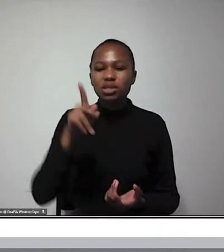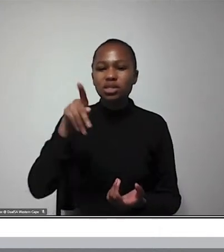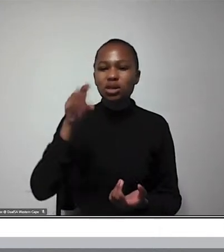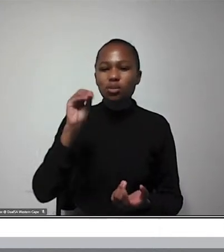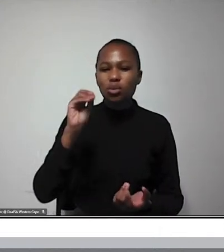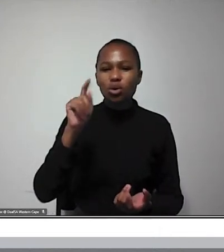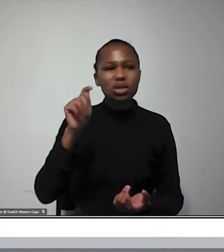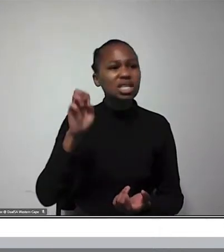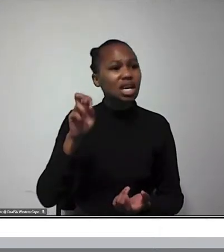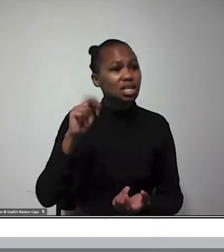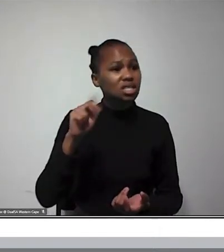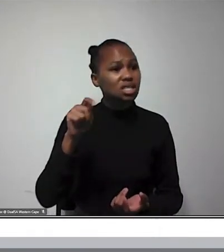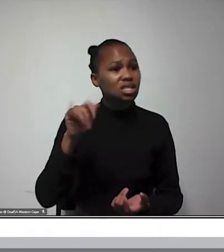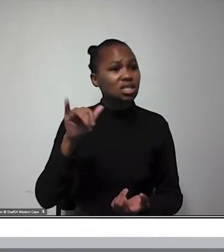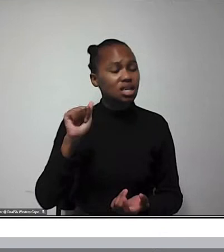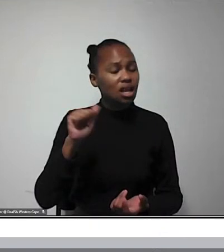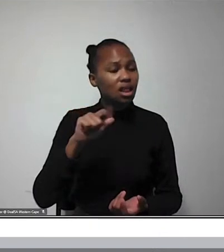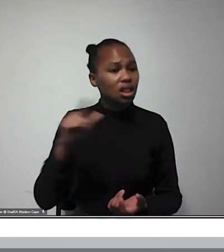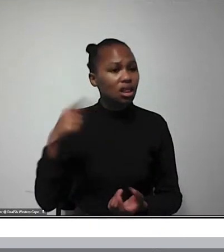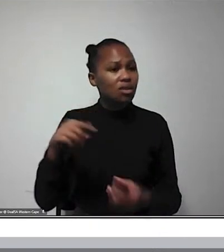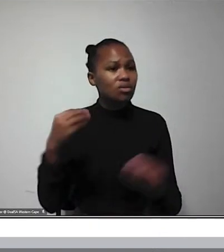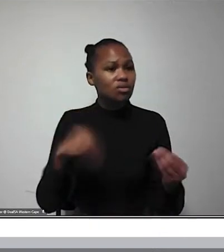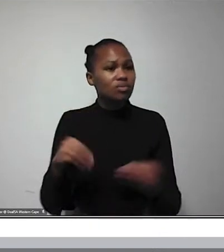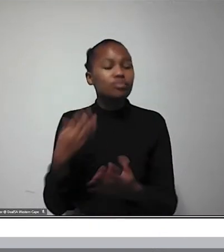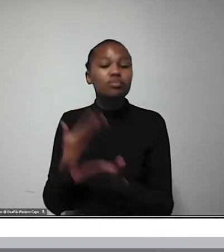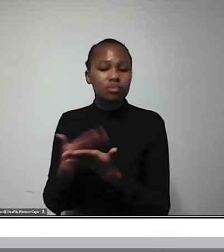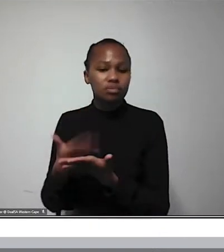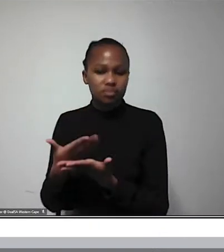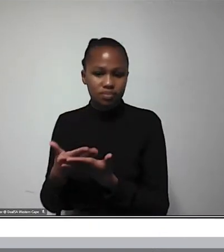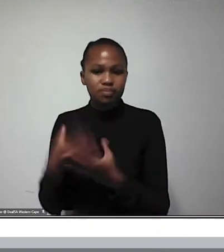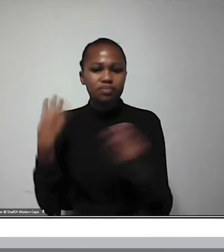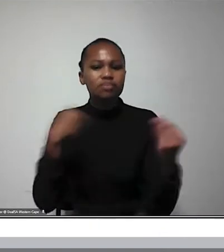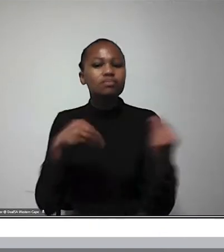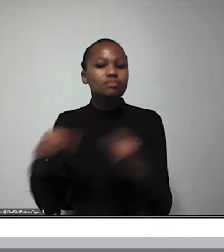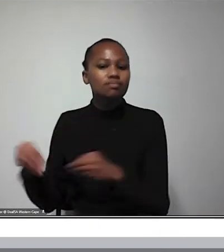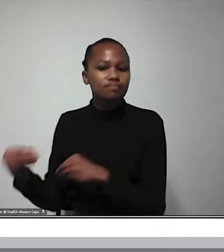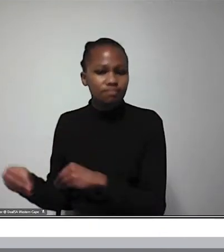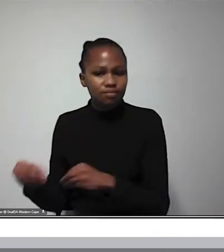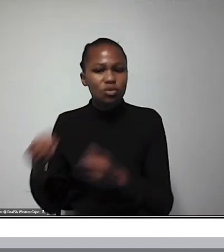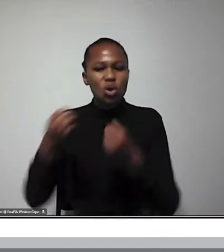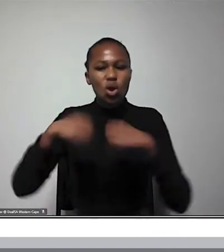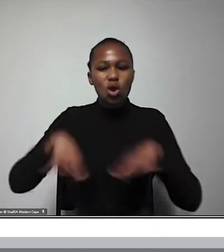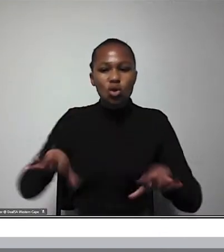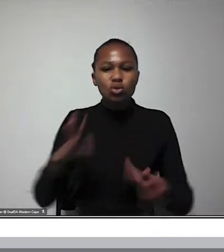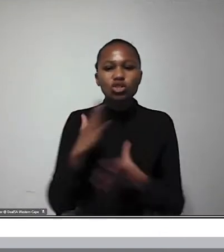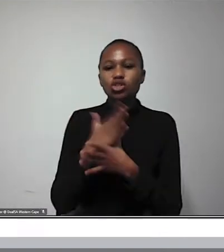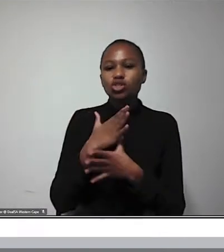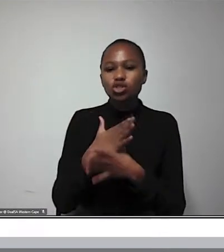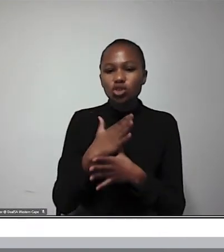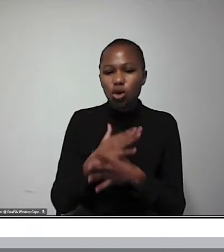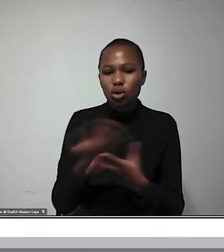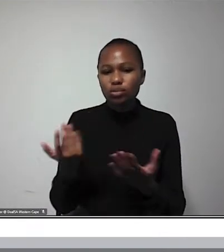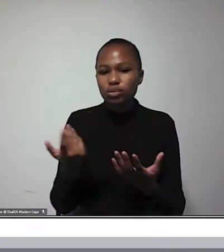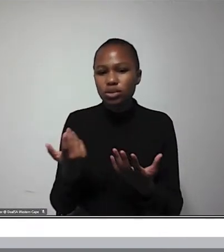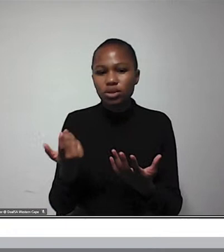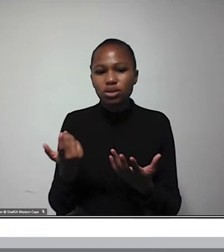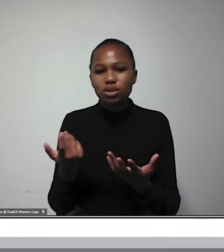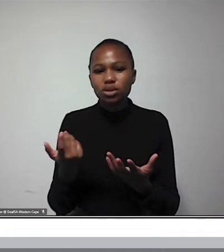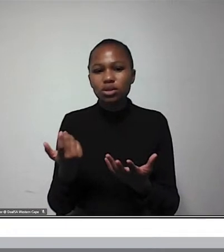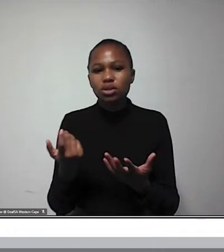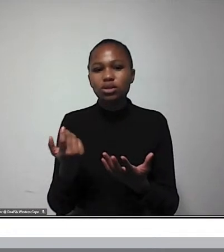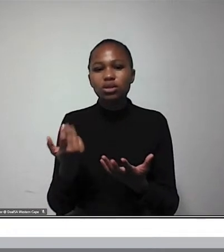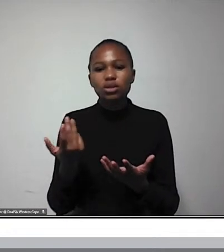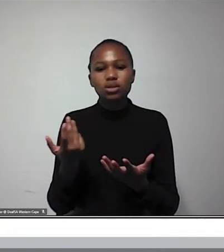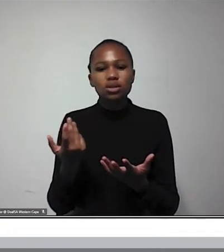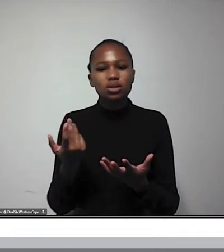businesses you know closing down, you know, losing jobs, you know,